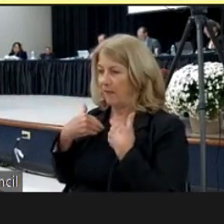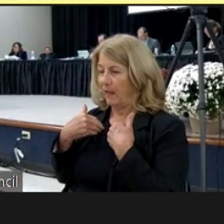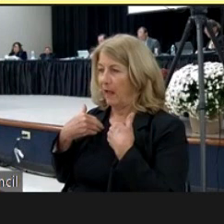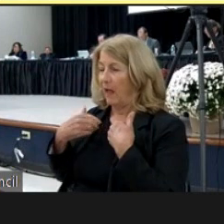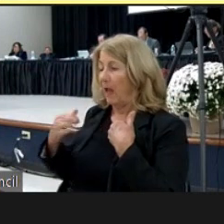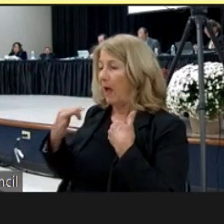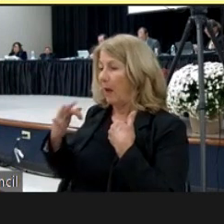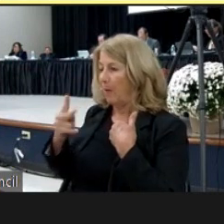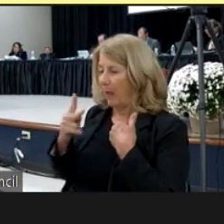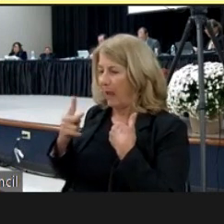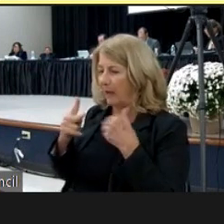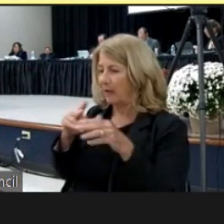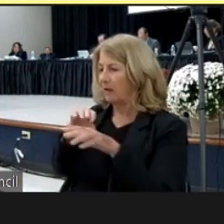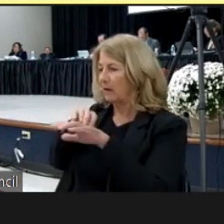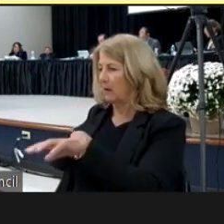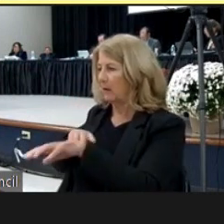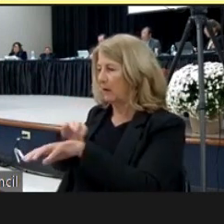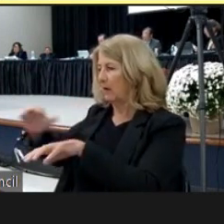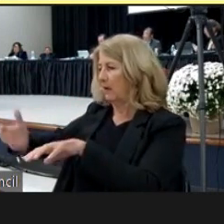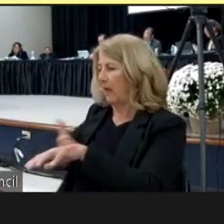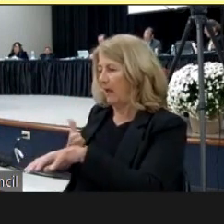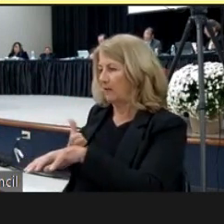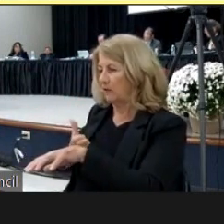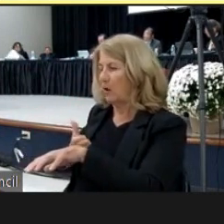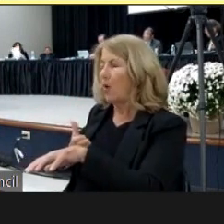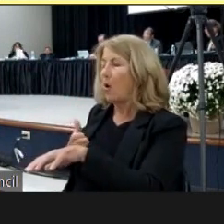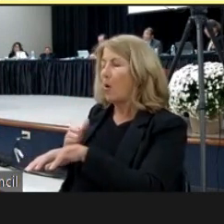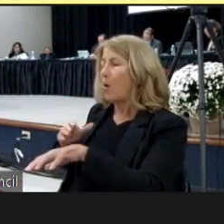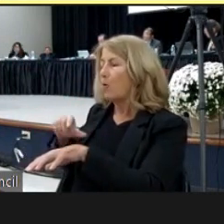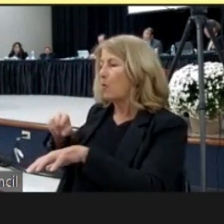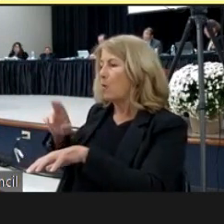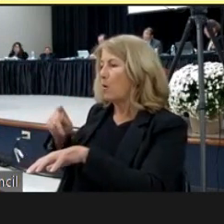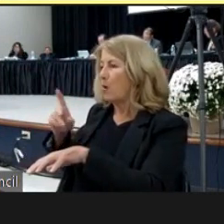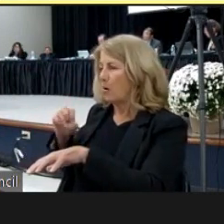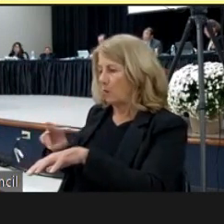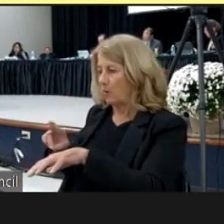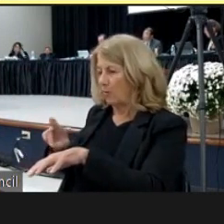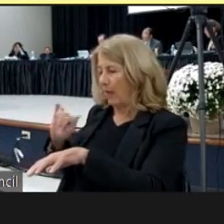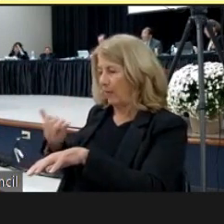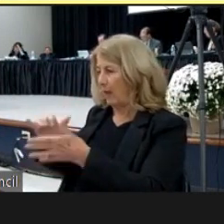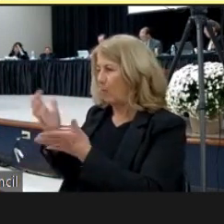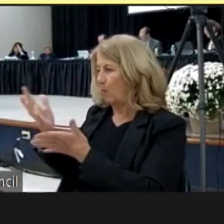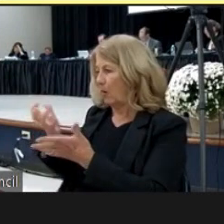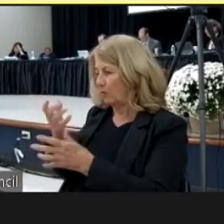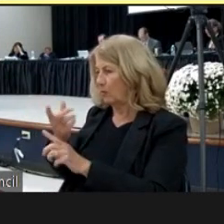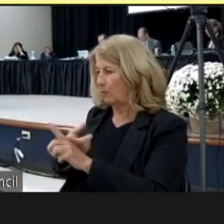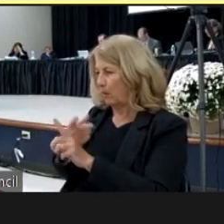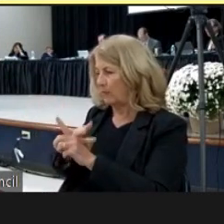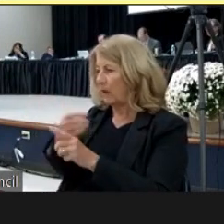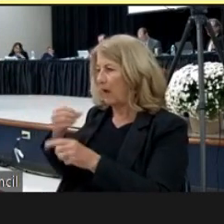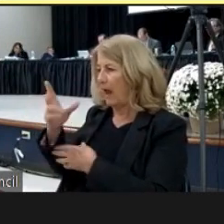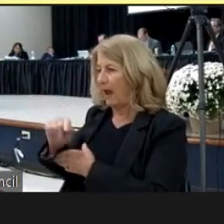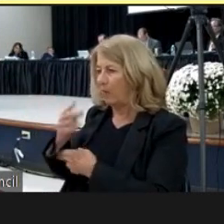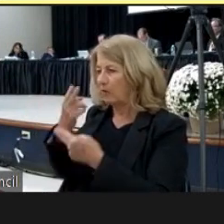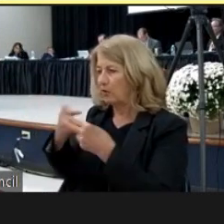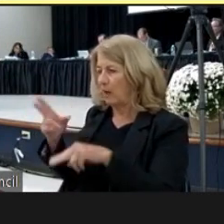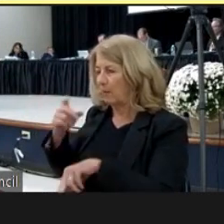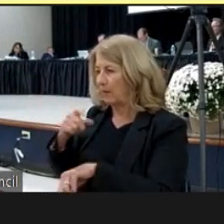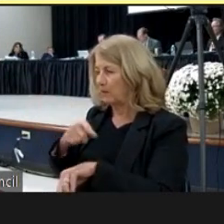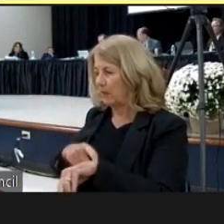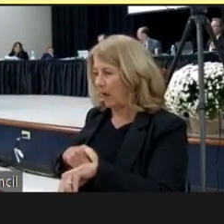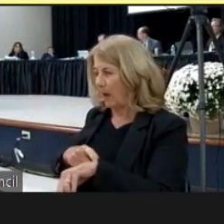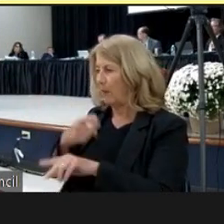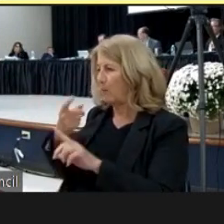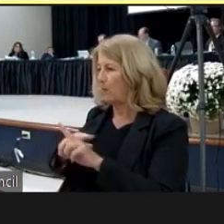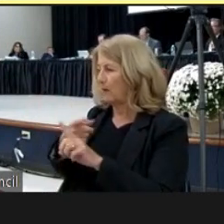quarter that they'd like to rent out for short-term rental. Owners live in the main house. Again, short-term rental type 1 is where the owner is on